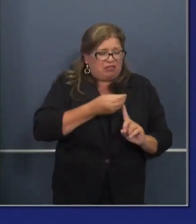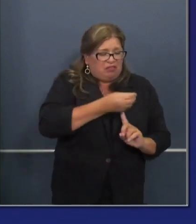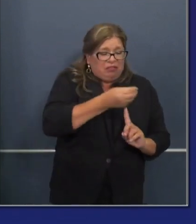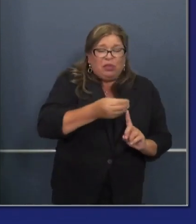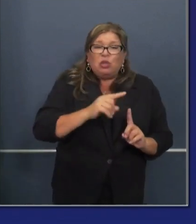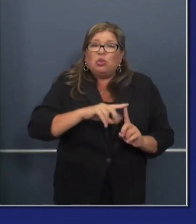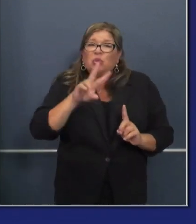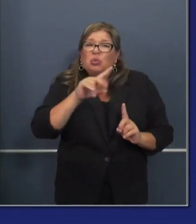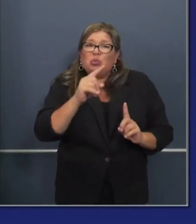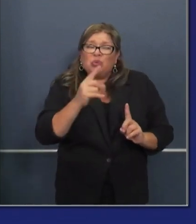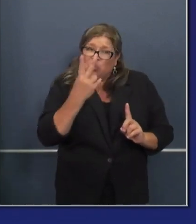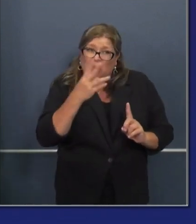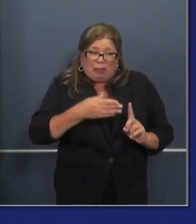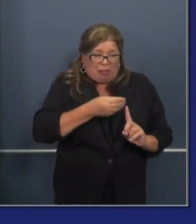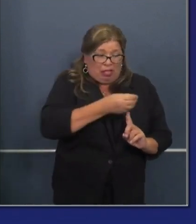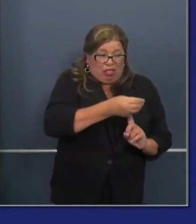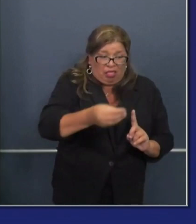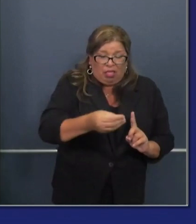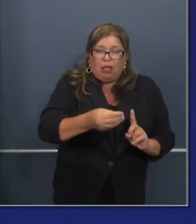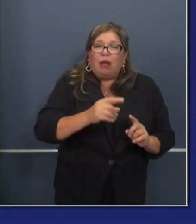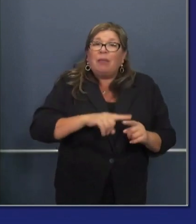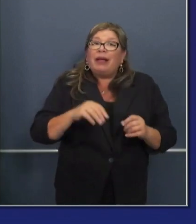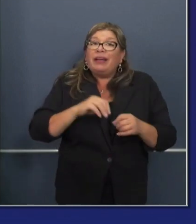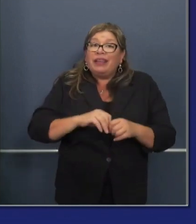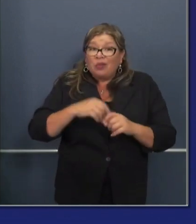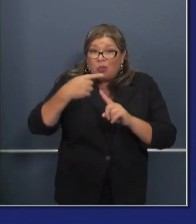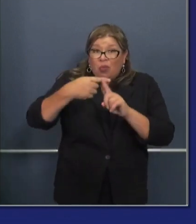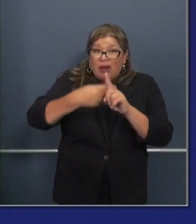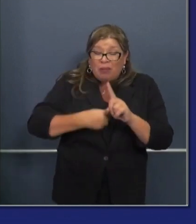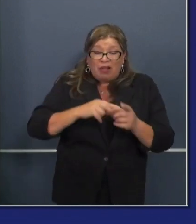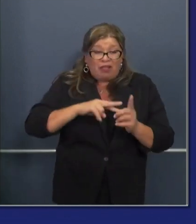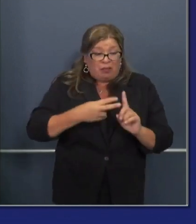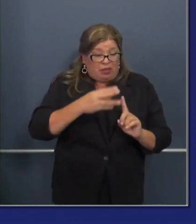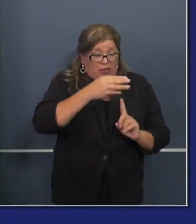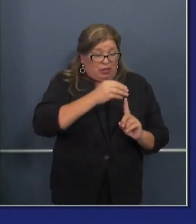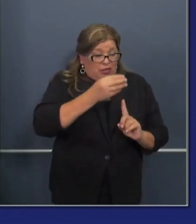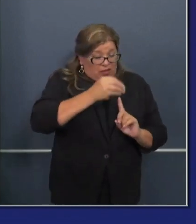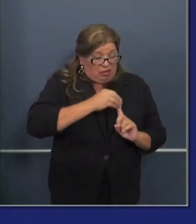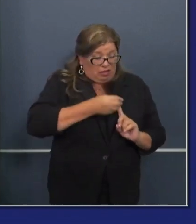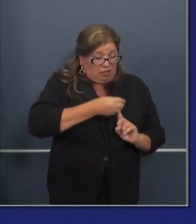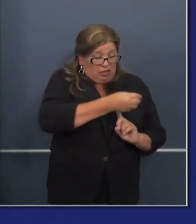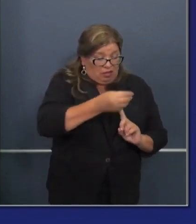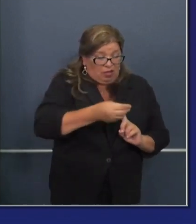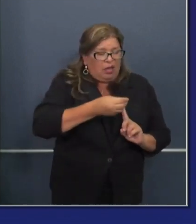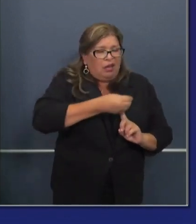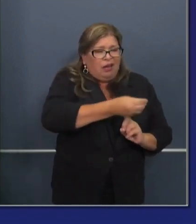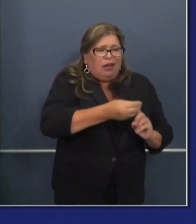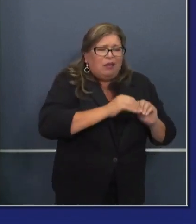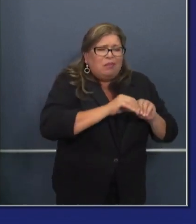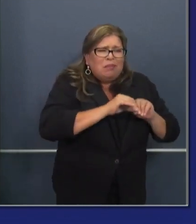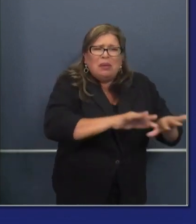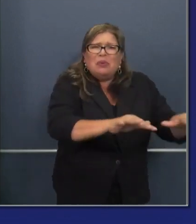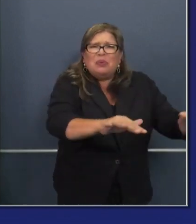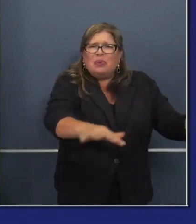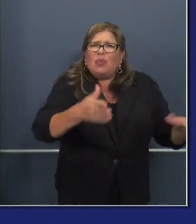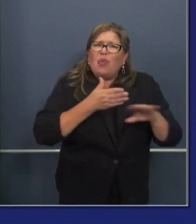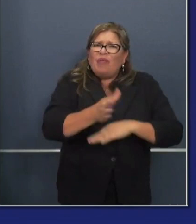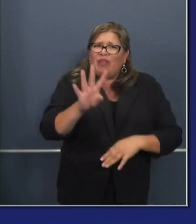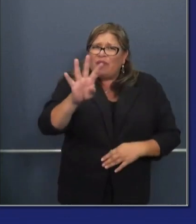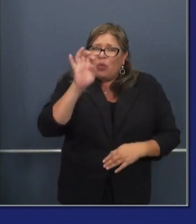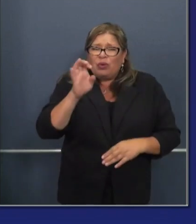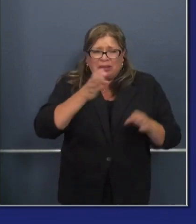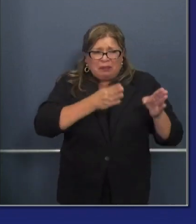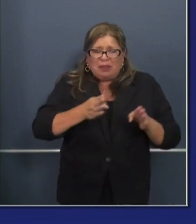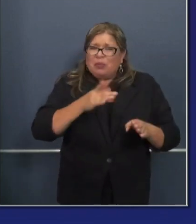when you stretch that out to 30 days, we're talking about over 400 new people who are been exposed and